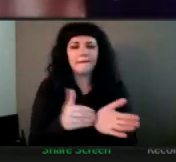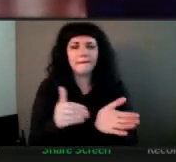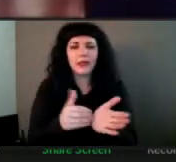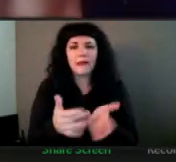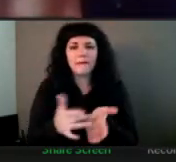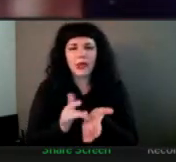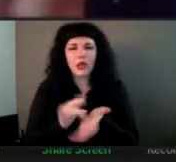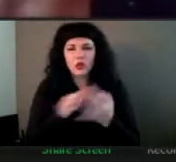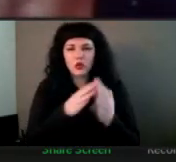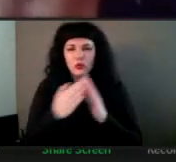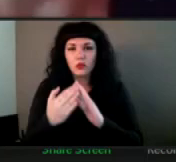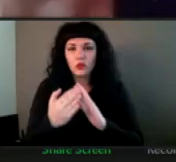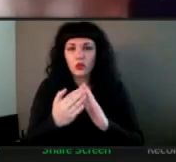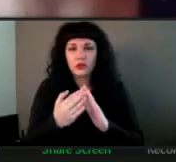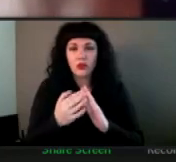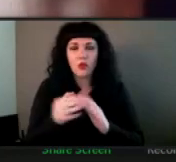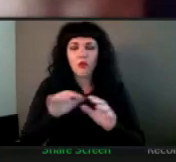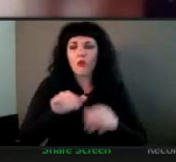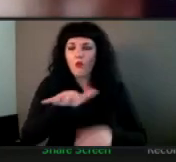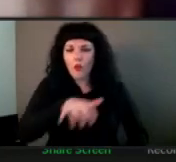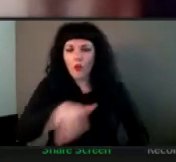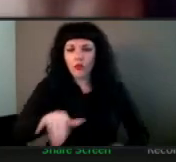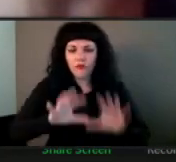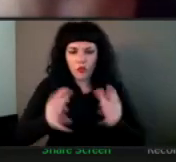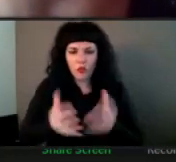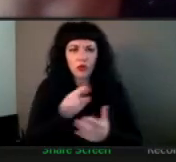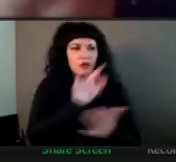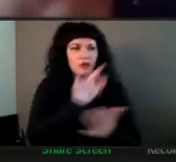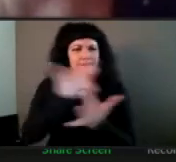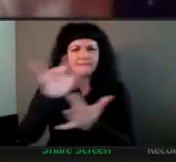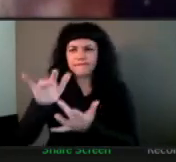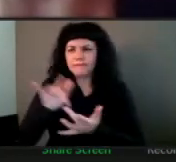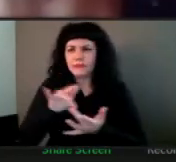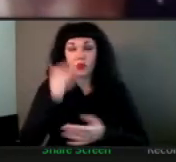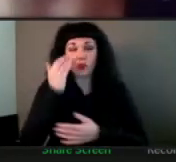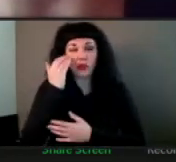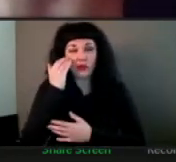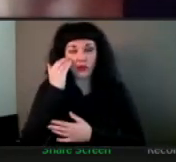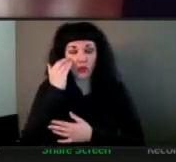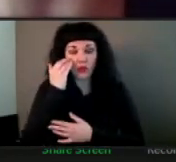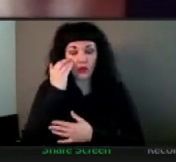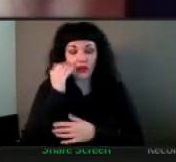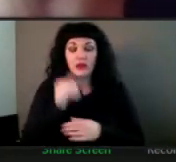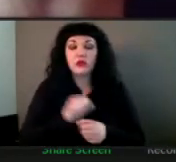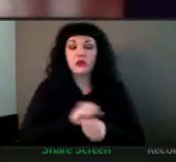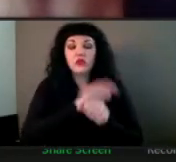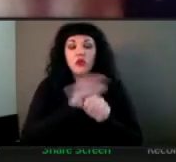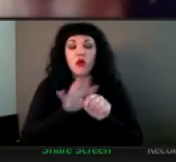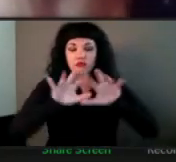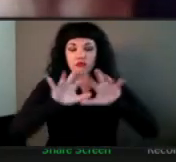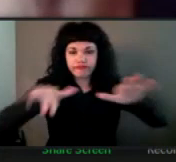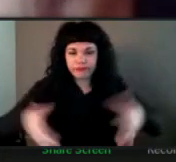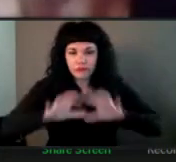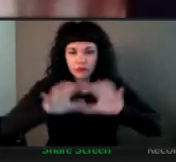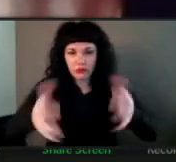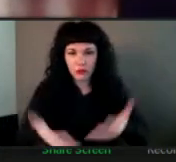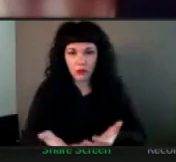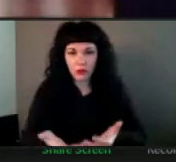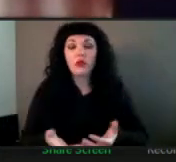a worldwide pandemic. And to our audience, we're happy now to hear any of your